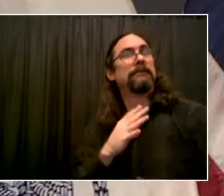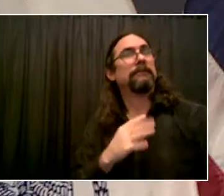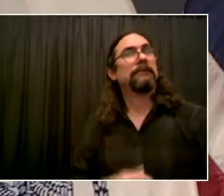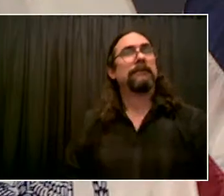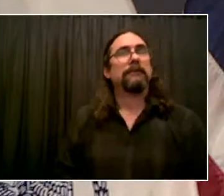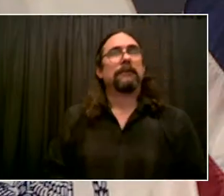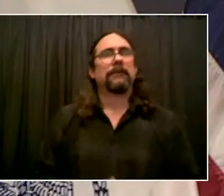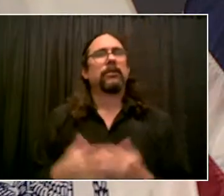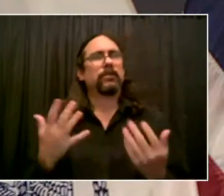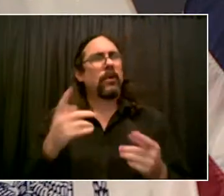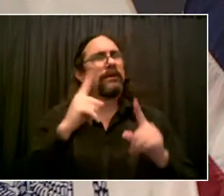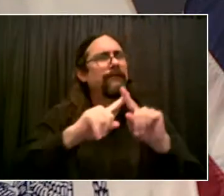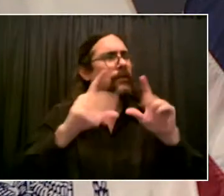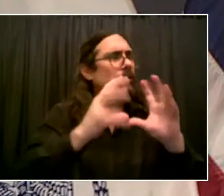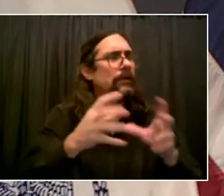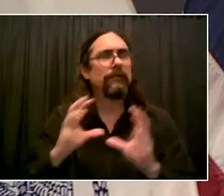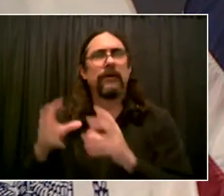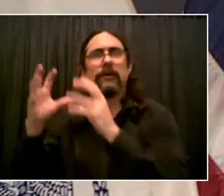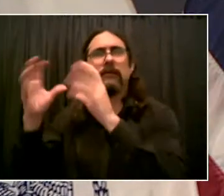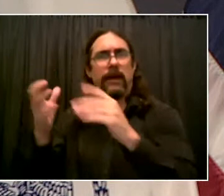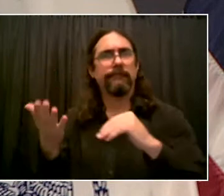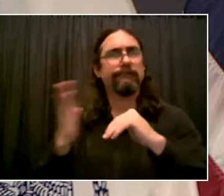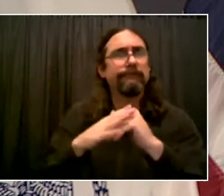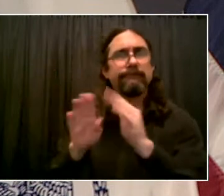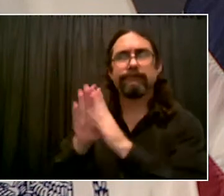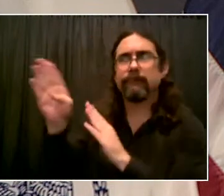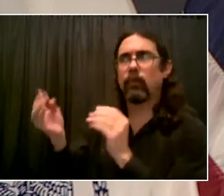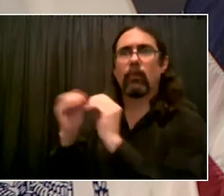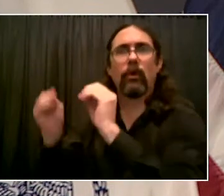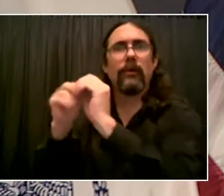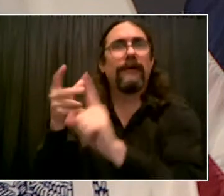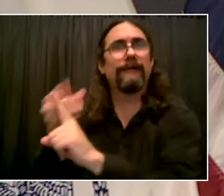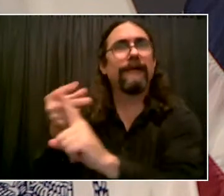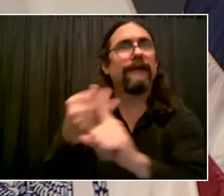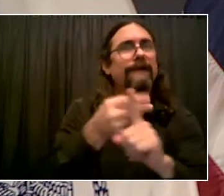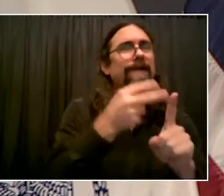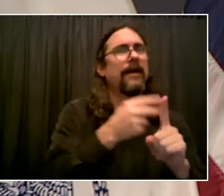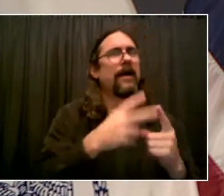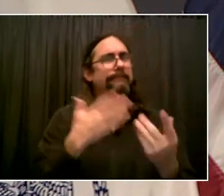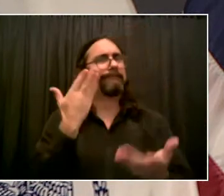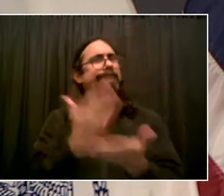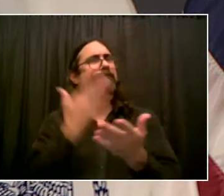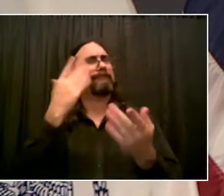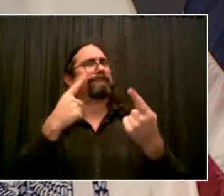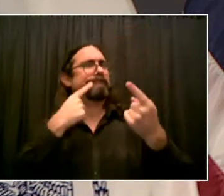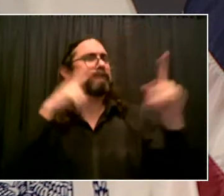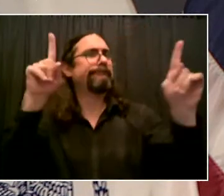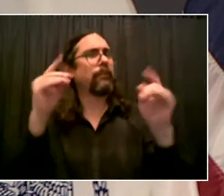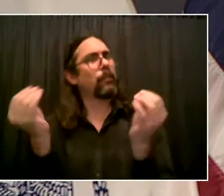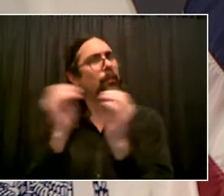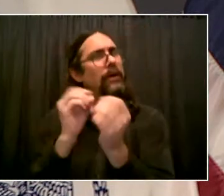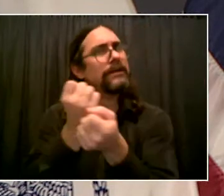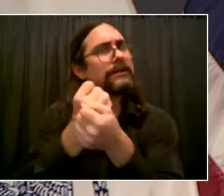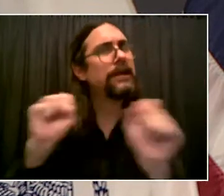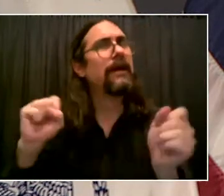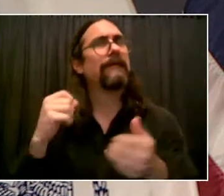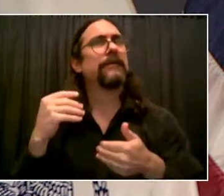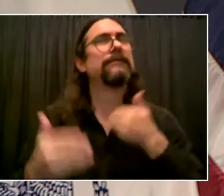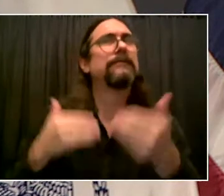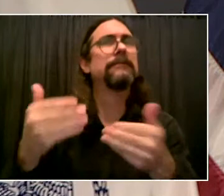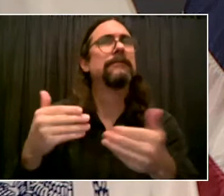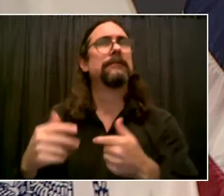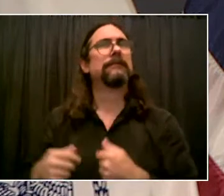who's done the right thing to keep people safe. It has made an amazing impact. And we got to remember, we're all in this together. So we put forward a